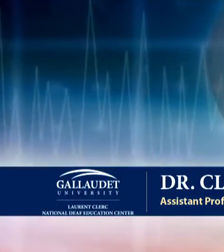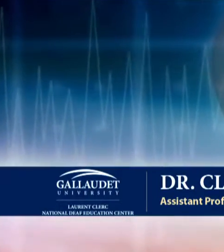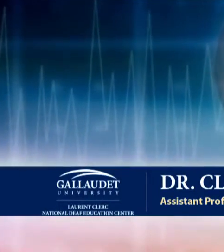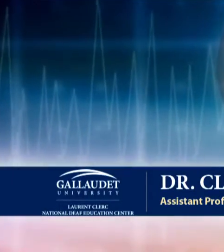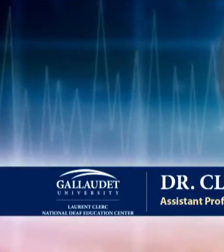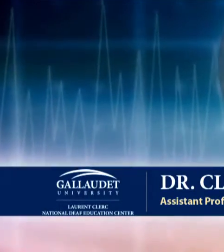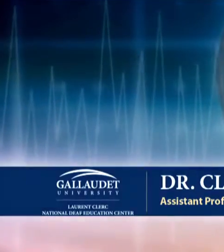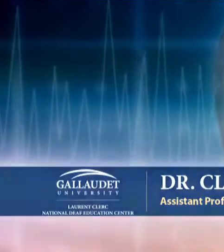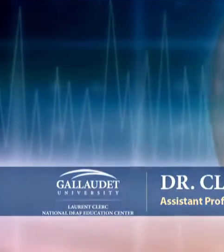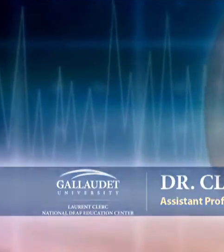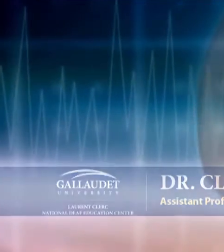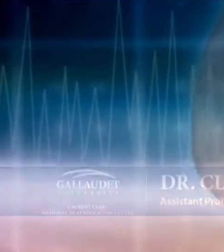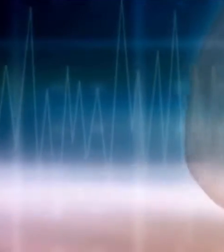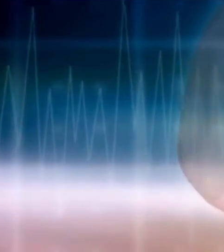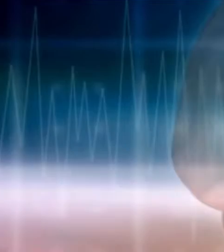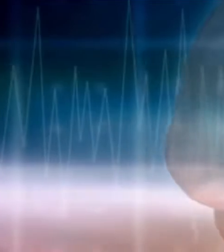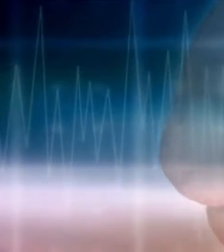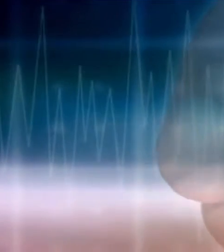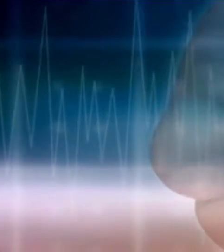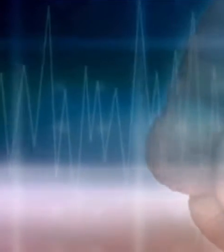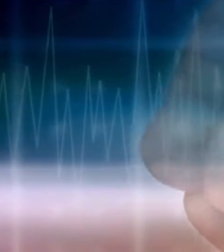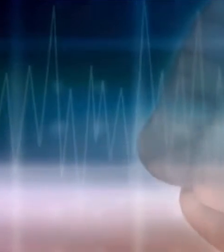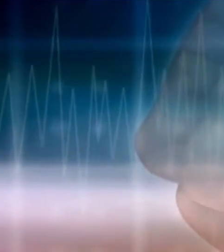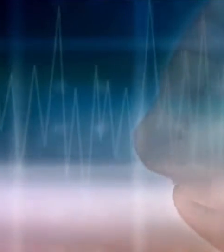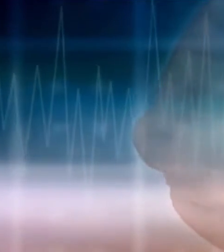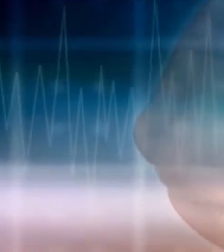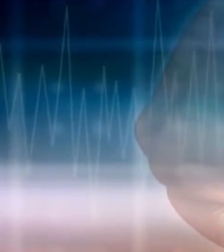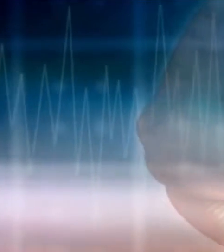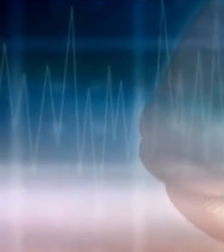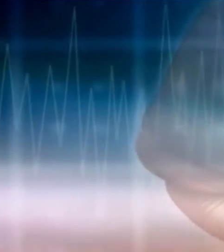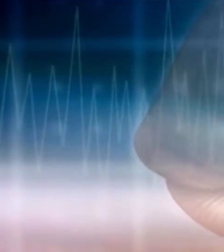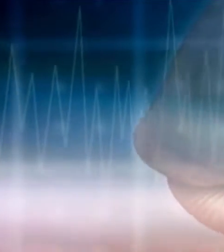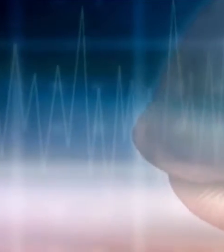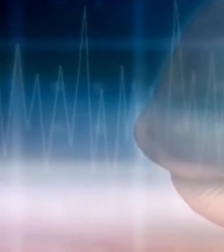permits the study of both language perception and expression.